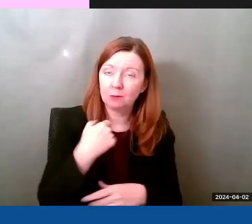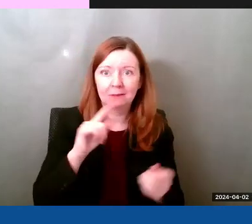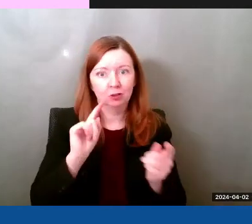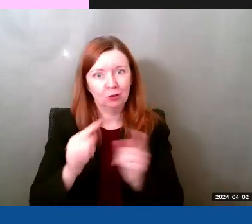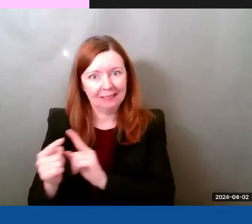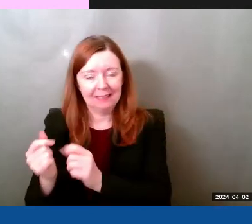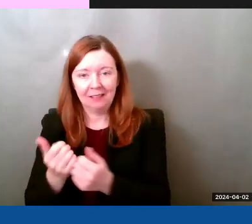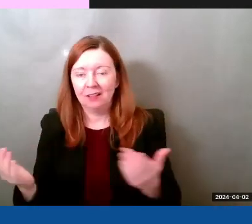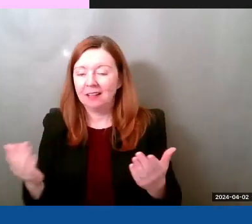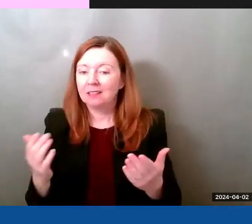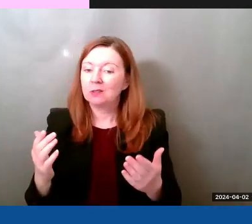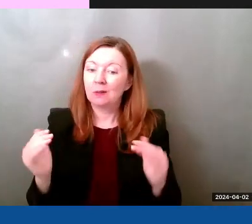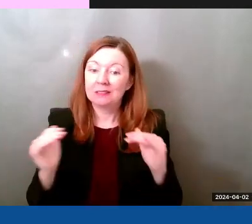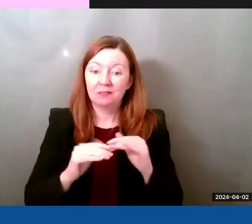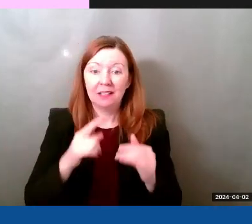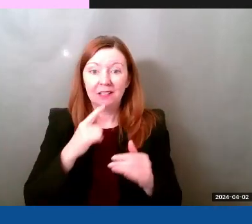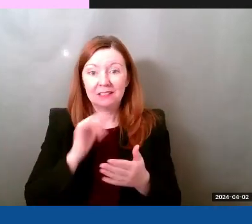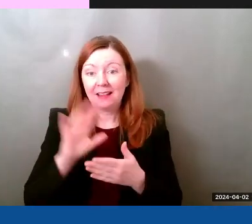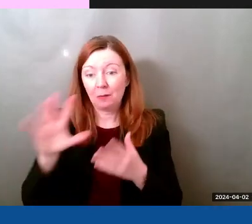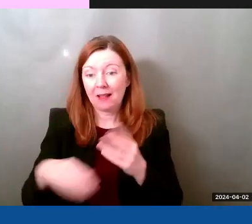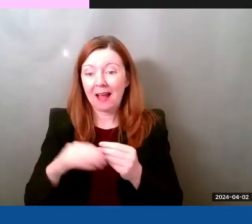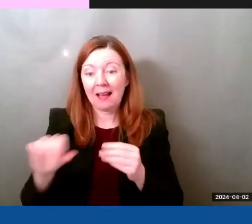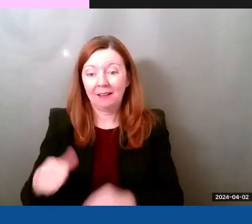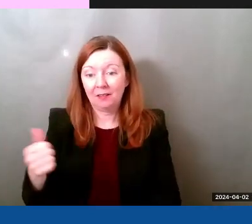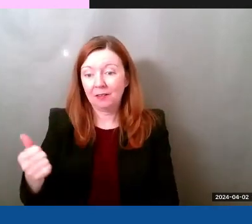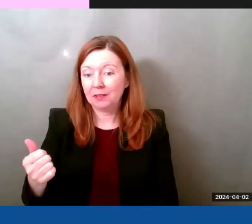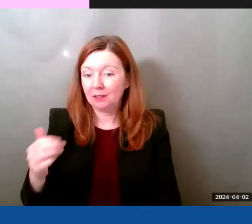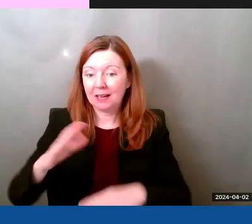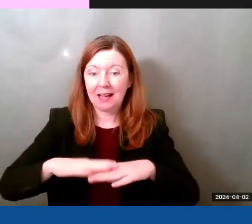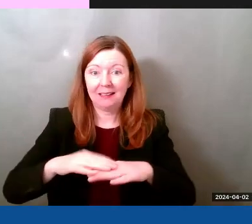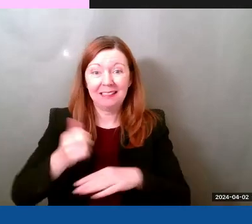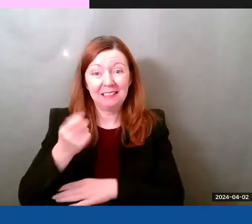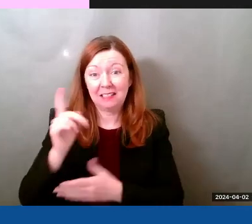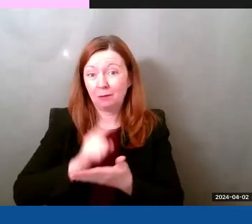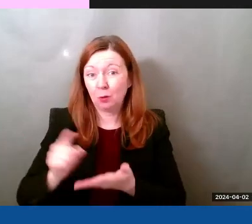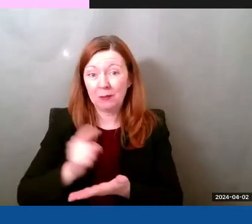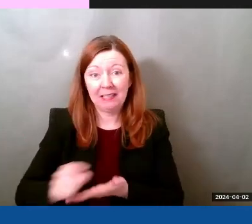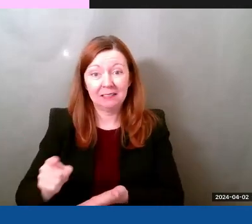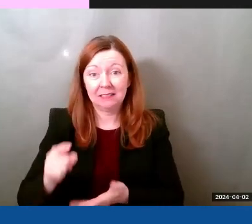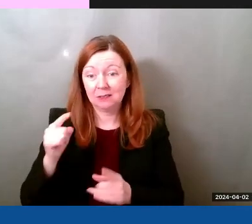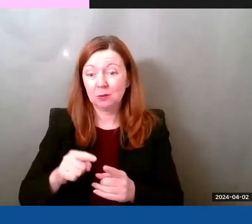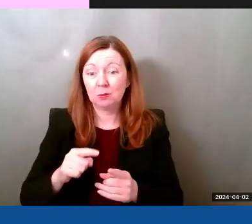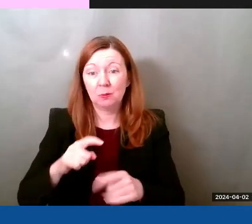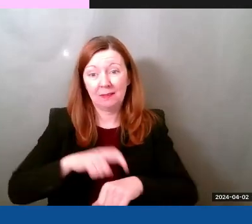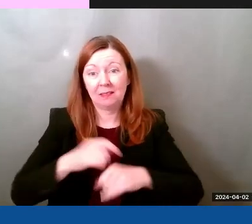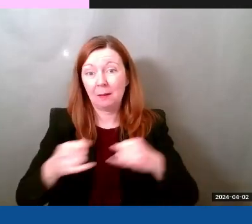that it's fair to say that that's going to add another at least several weeks to the timeline.